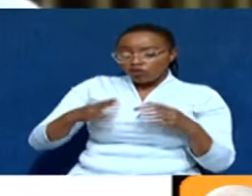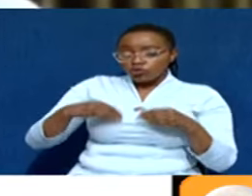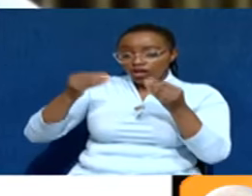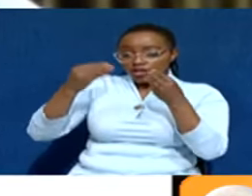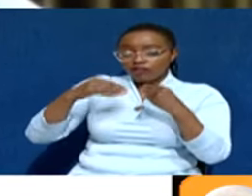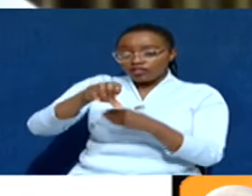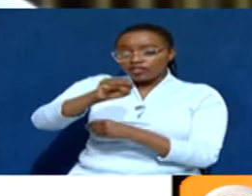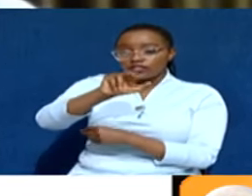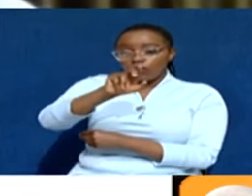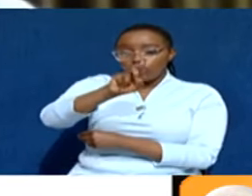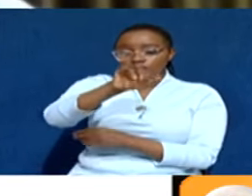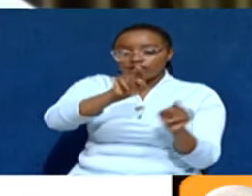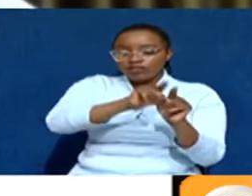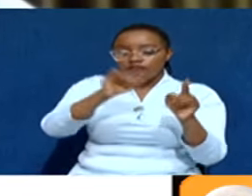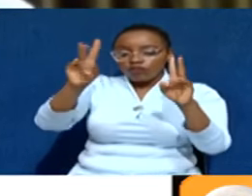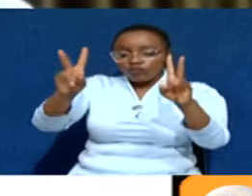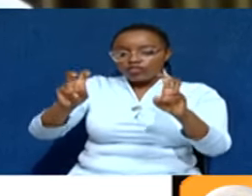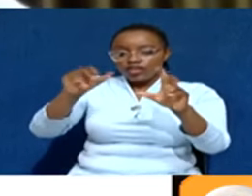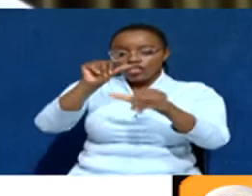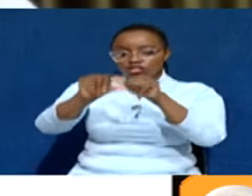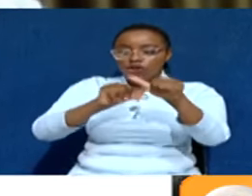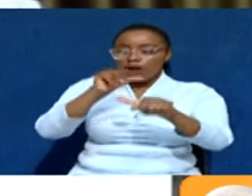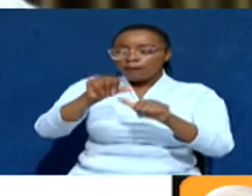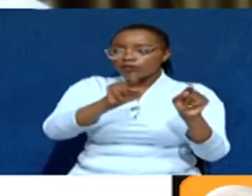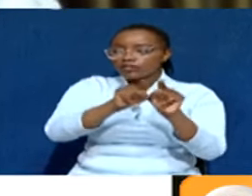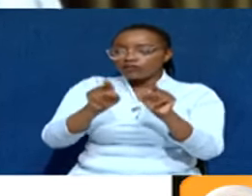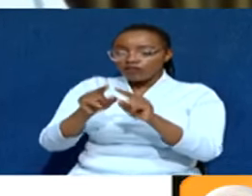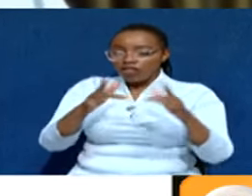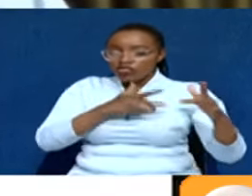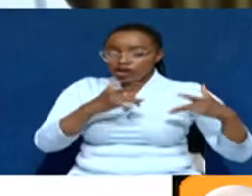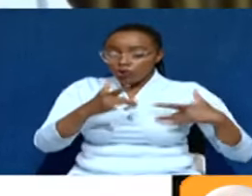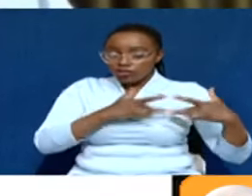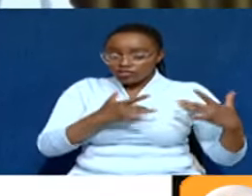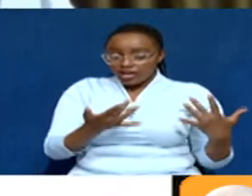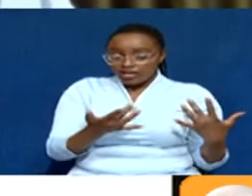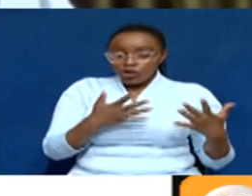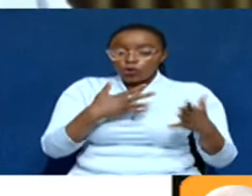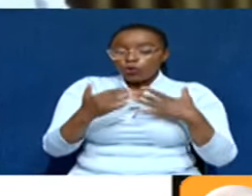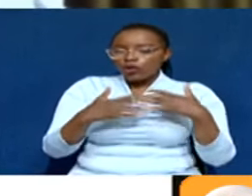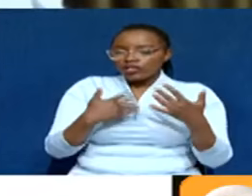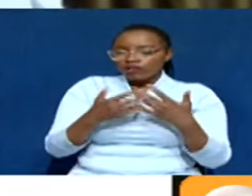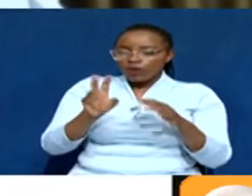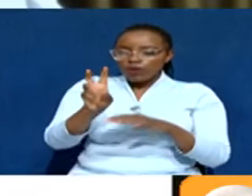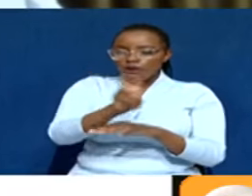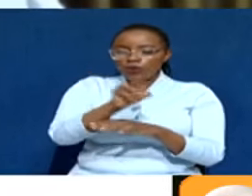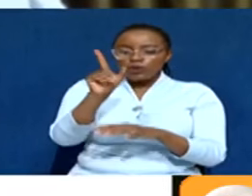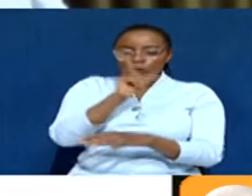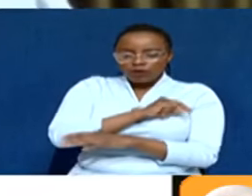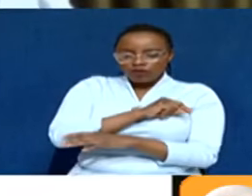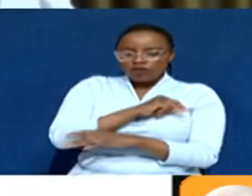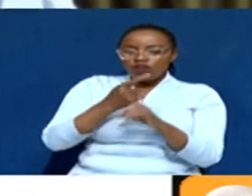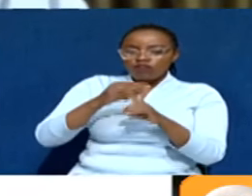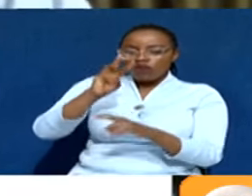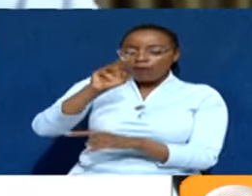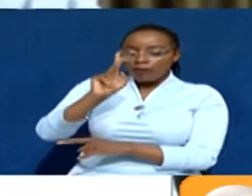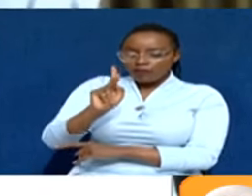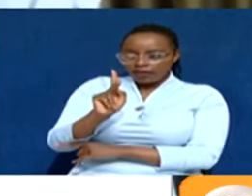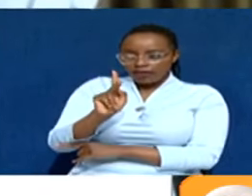in Saudi Arabia. Now, back to the issue of the concern or what the observation of Honorable Moses